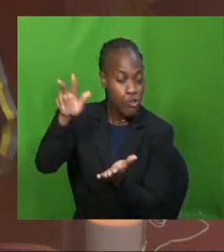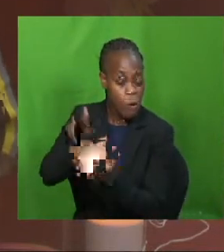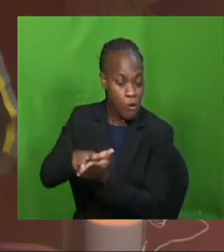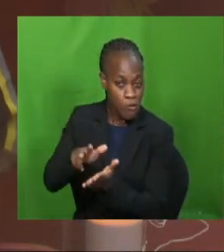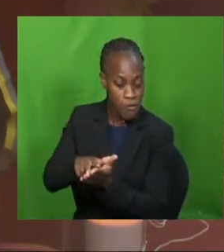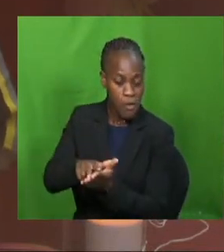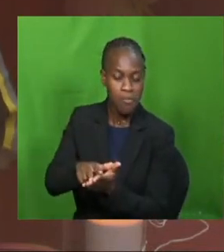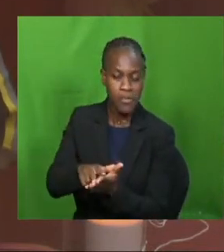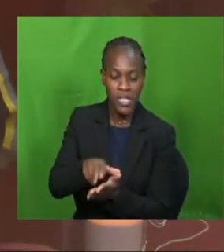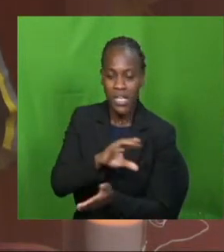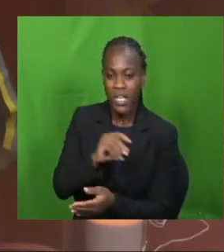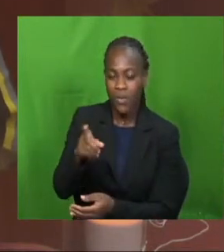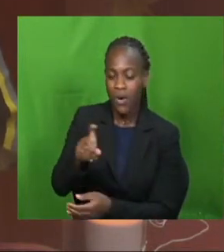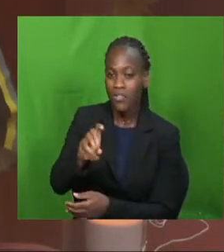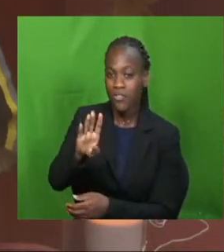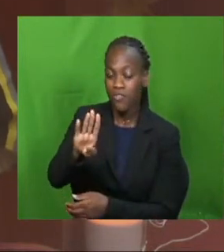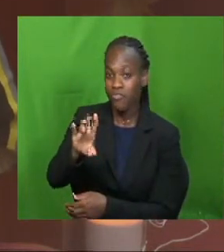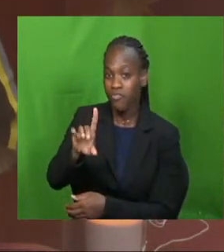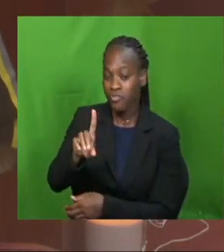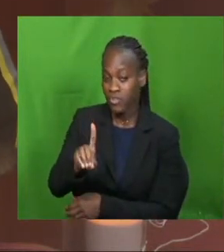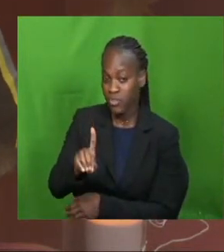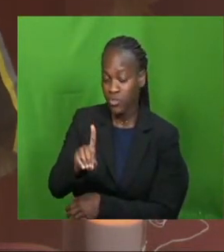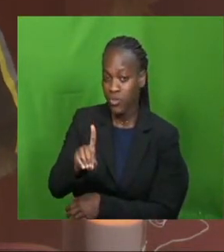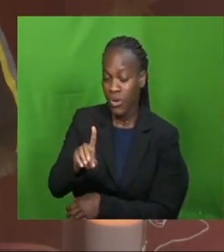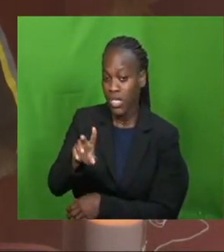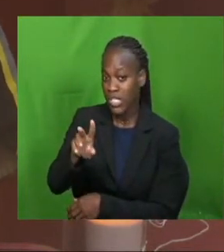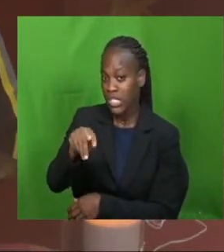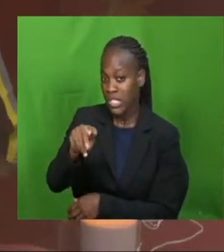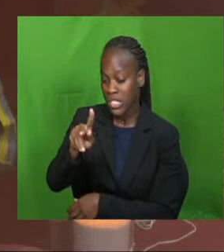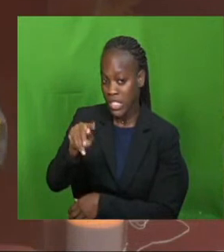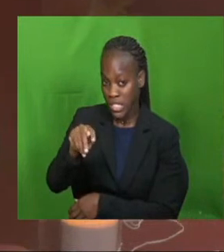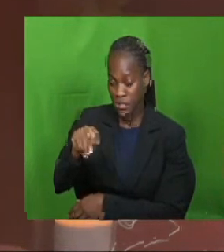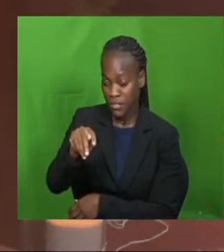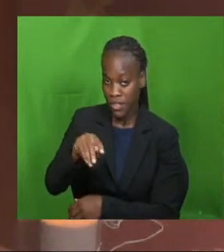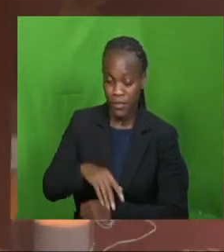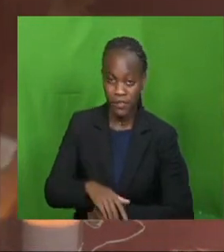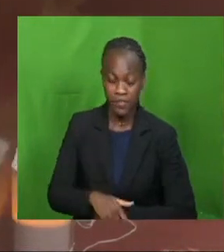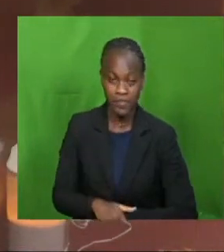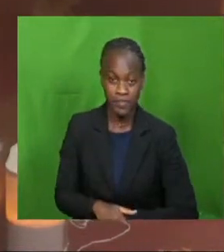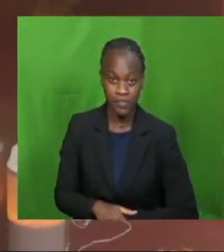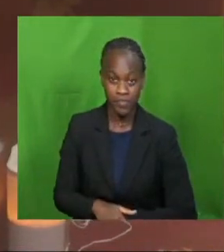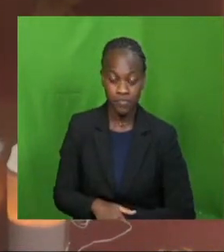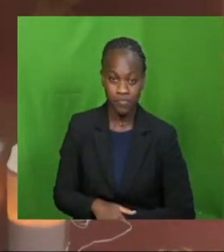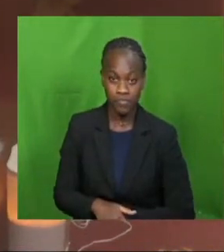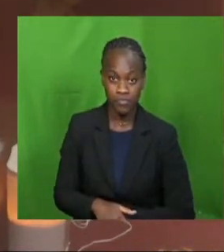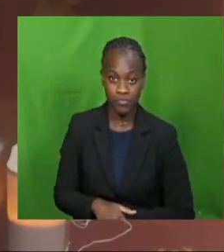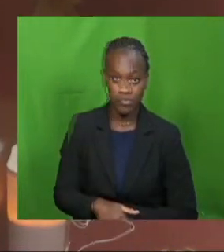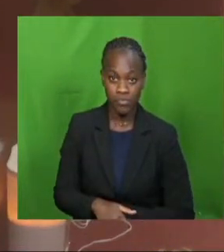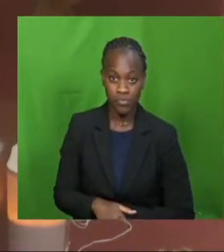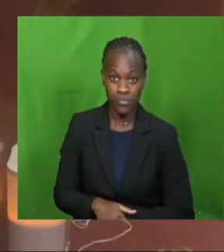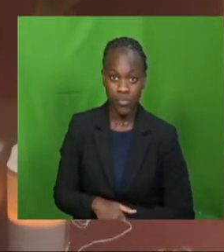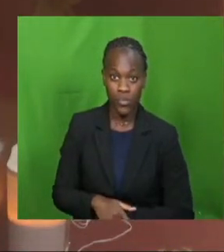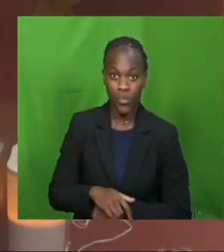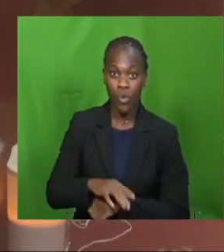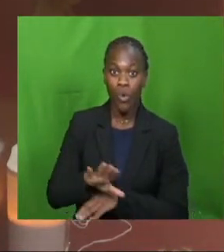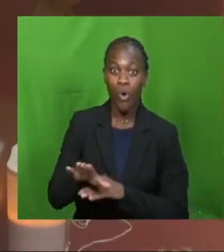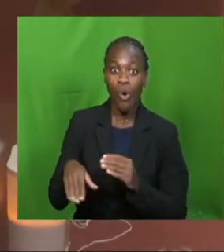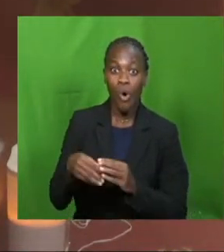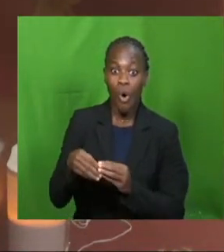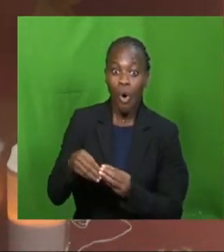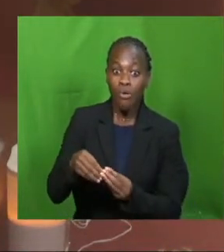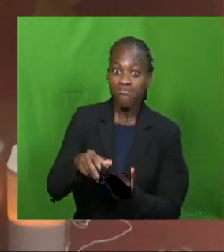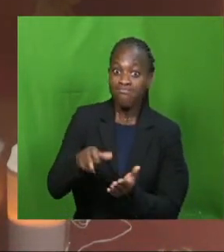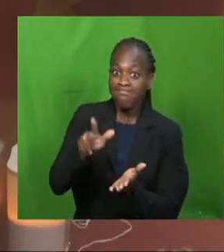and 141 authorizations for television stations. Out of the total number of authorized FM